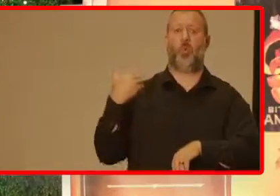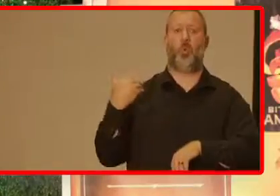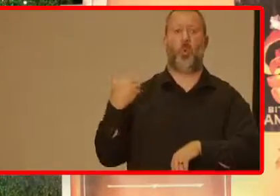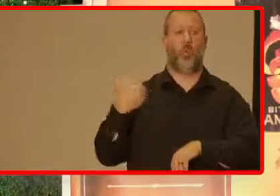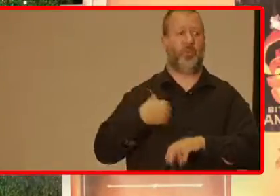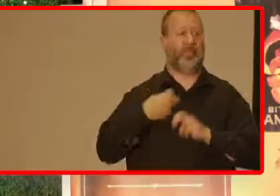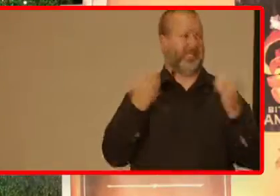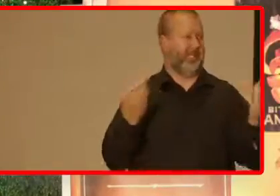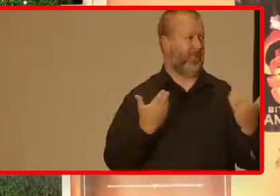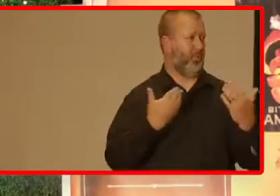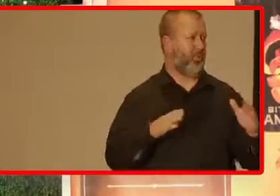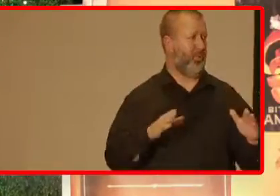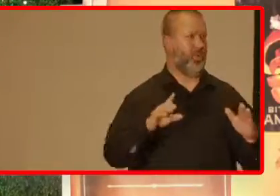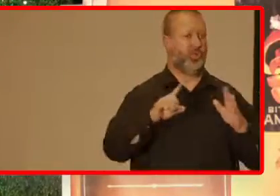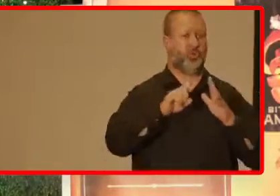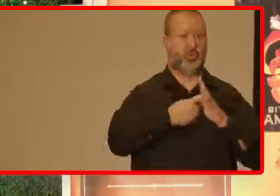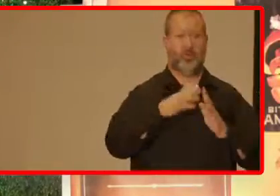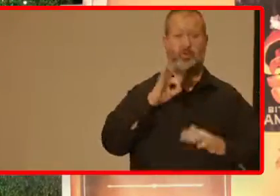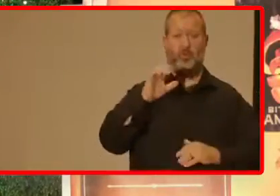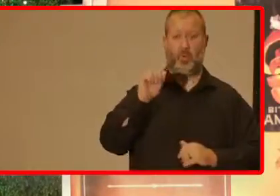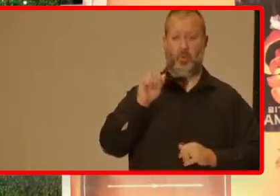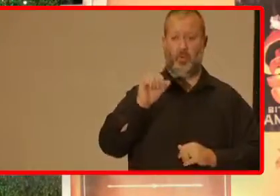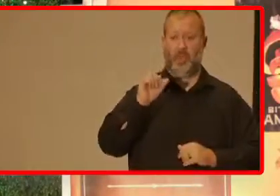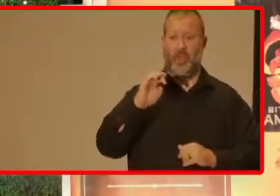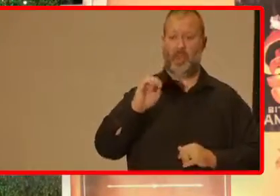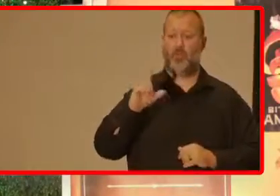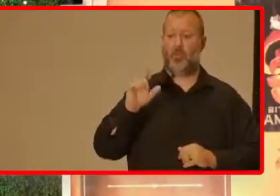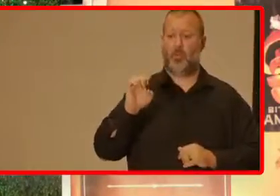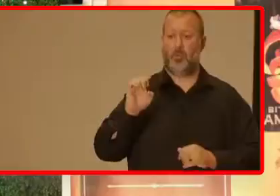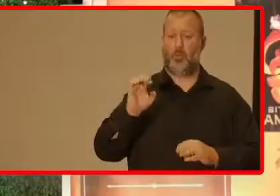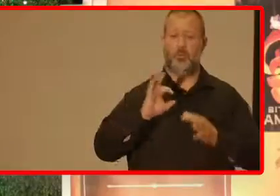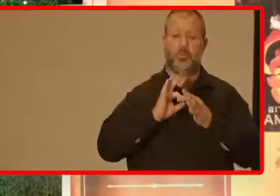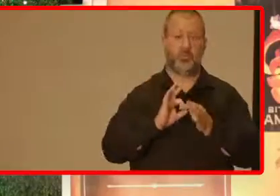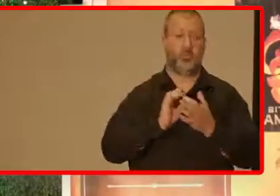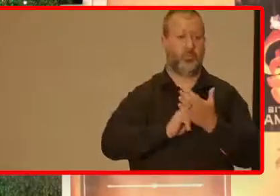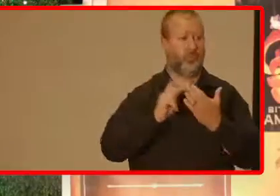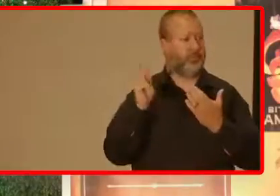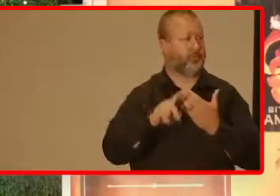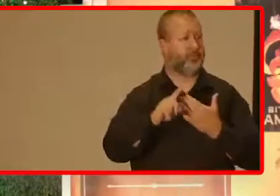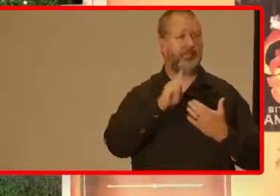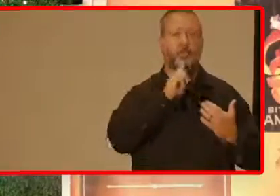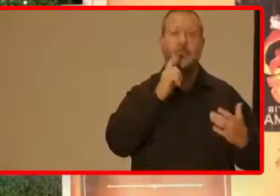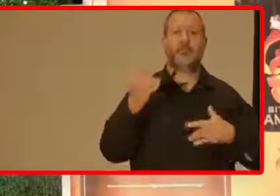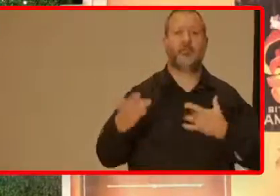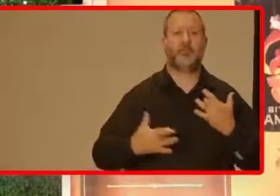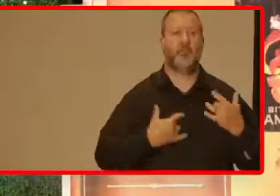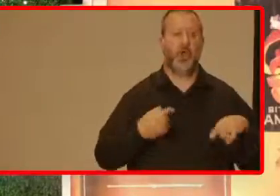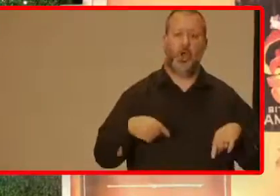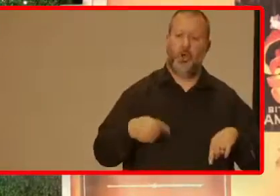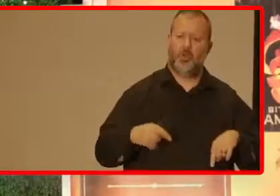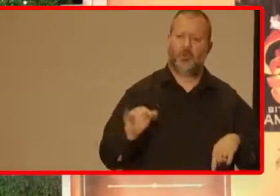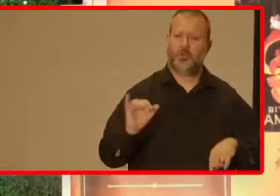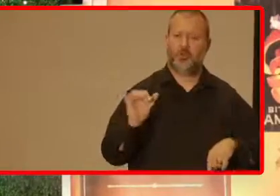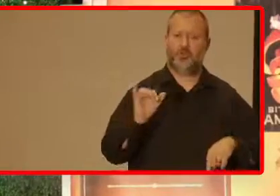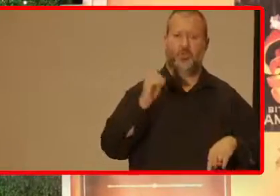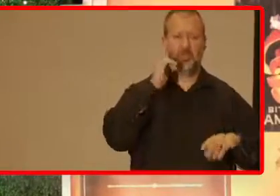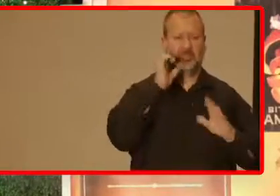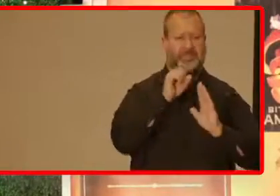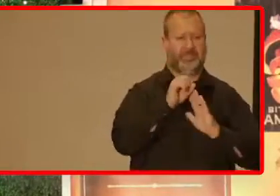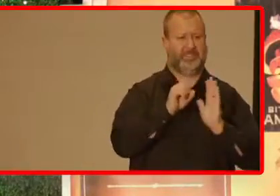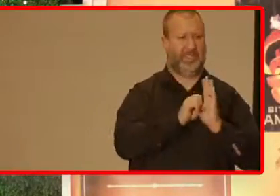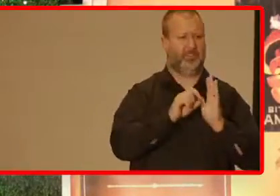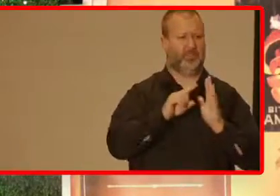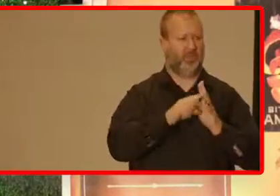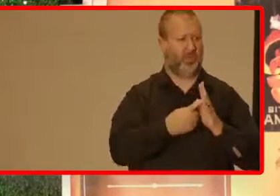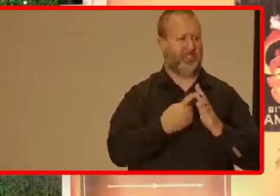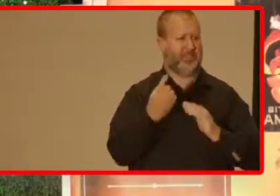in this room and were about to launch Florida's ABLE program, ABLE United. It was exciting and nervous for the state to launch